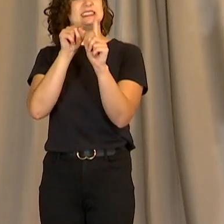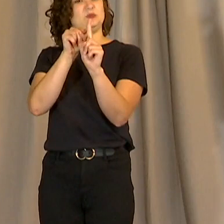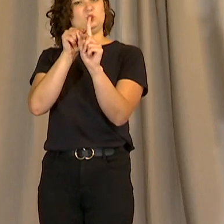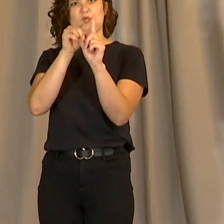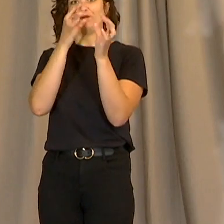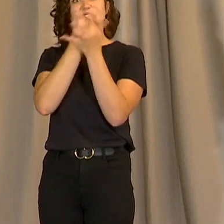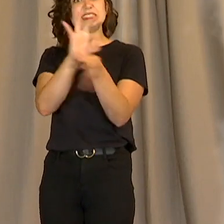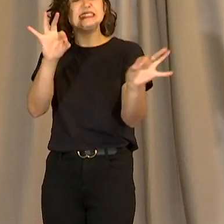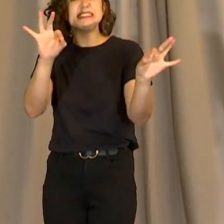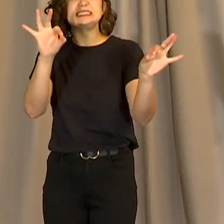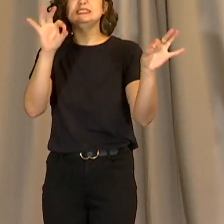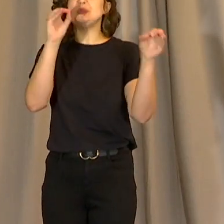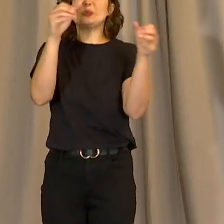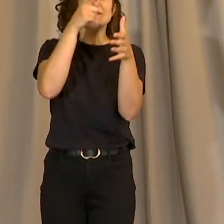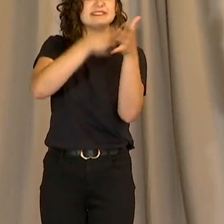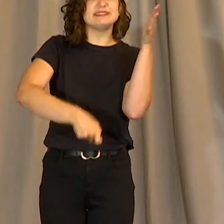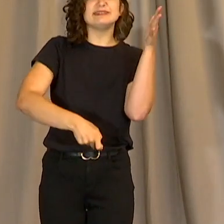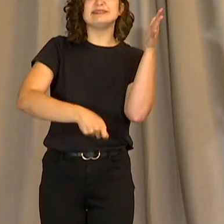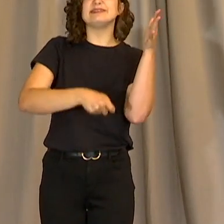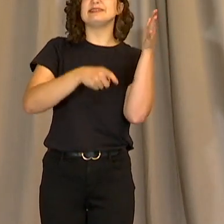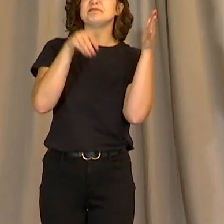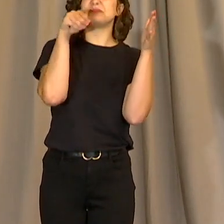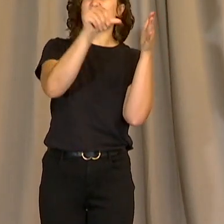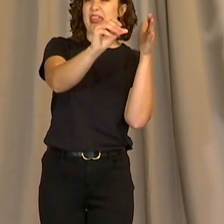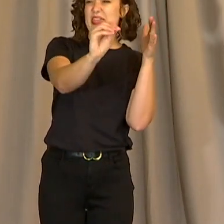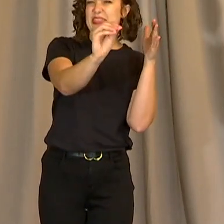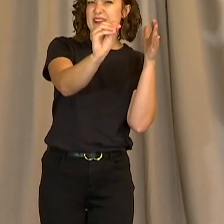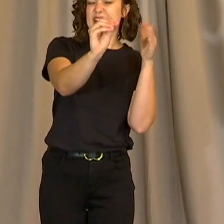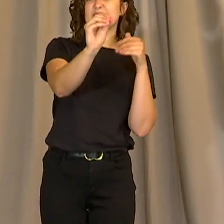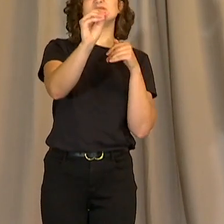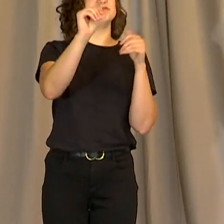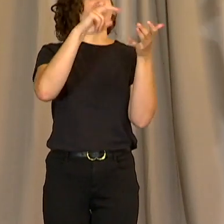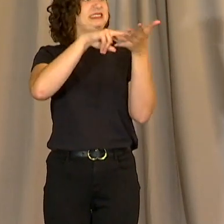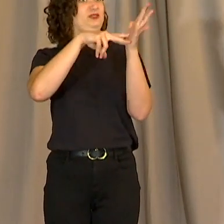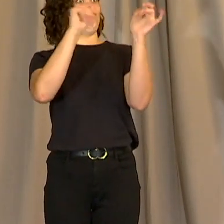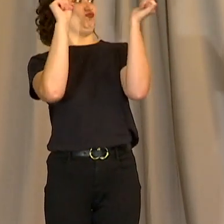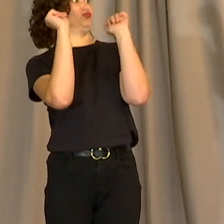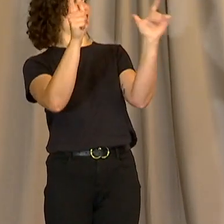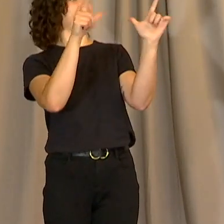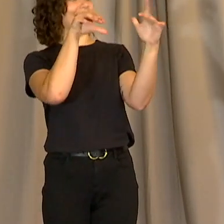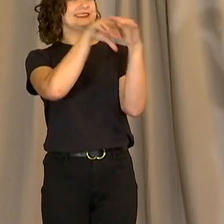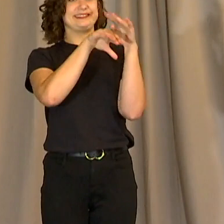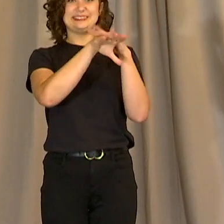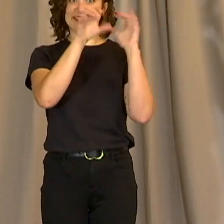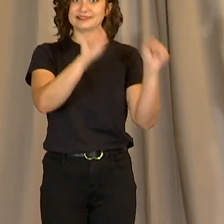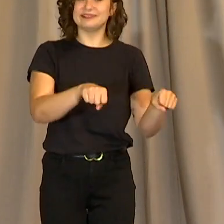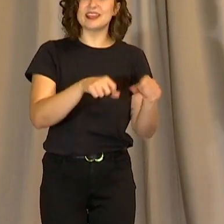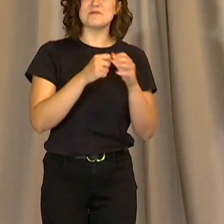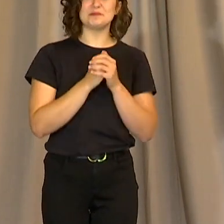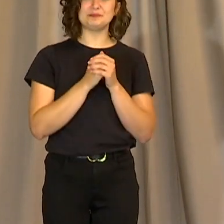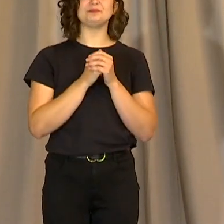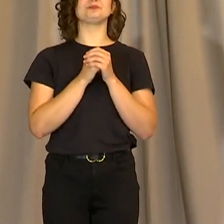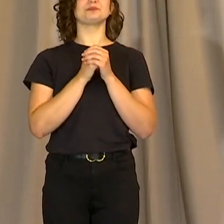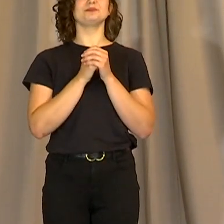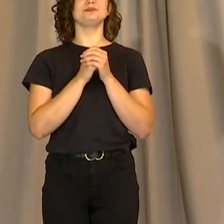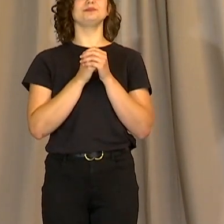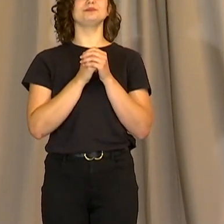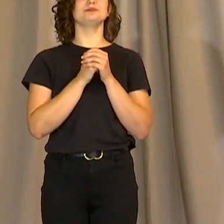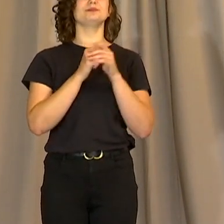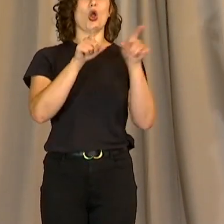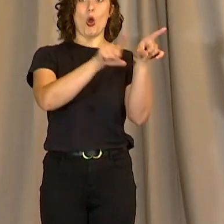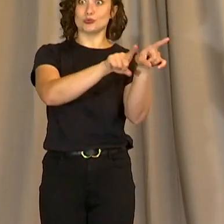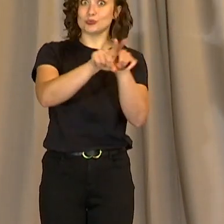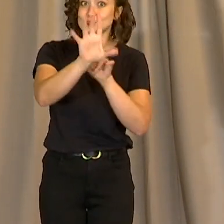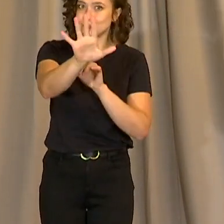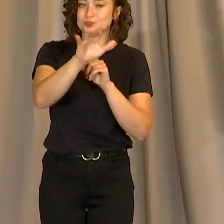where that we can all have access, the newcomer systems, also in centers,